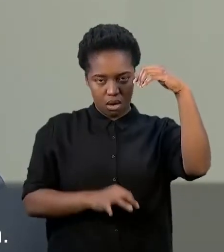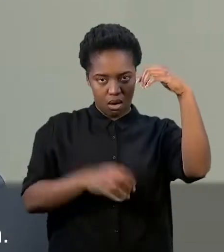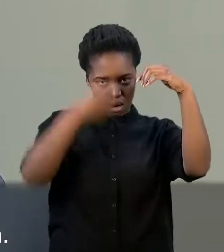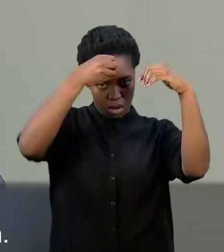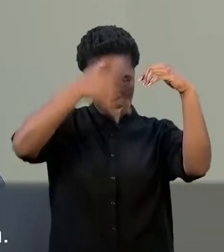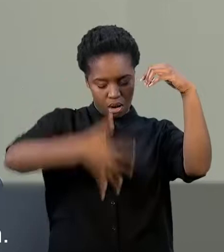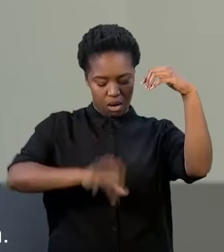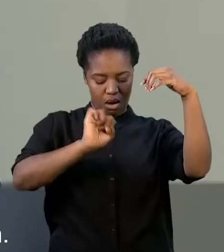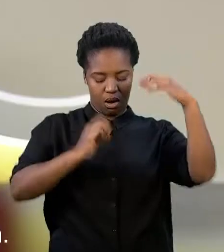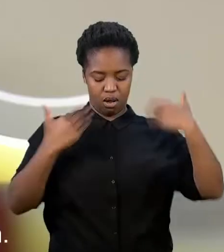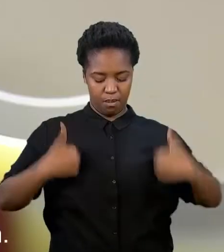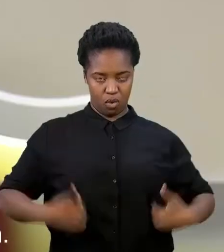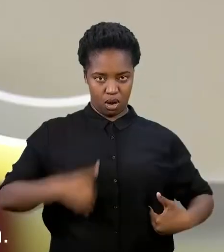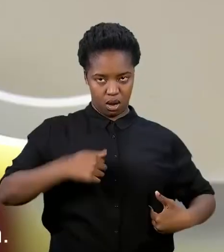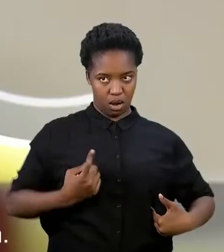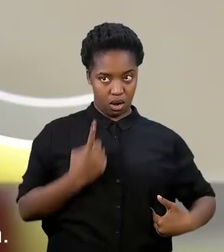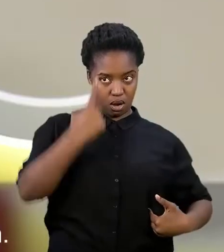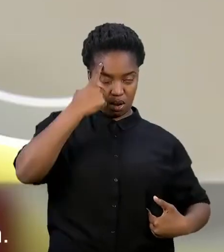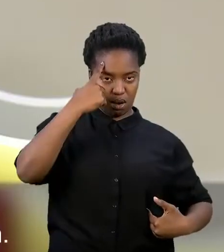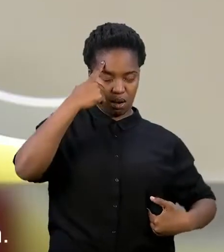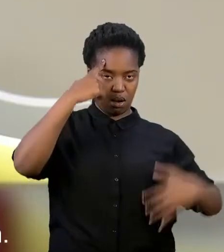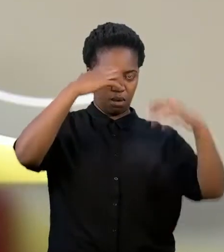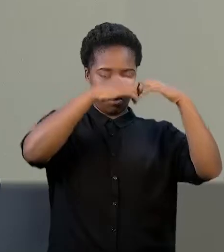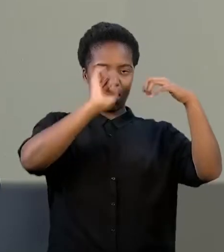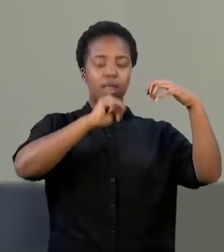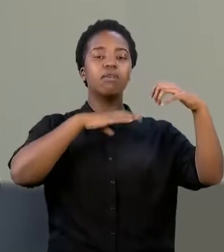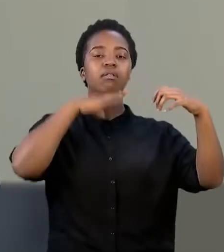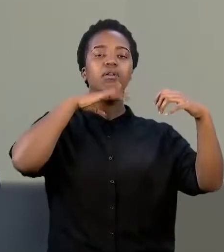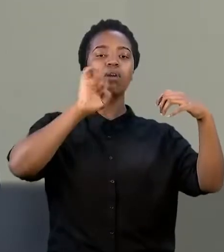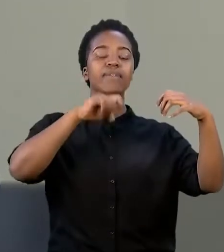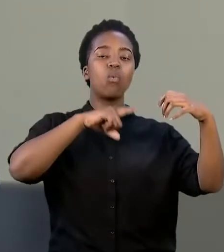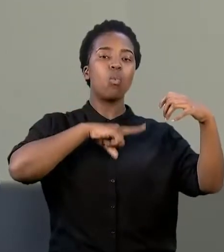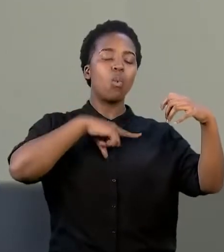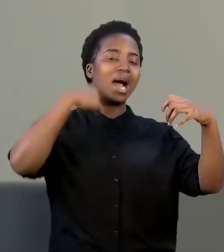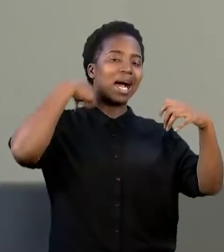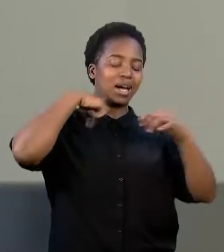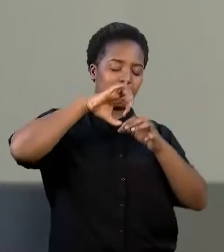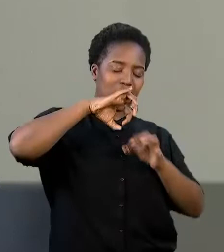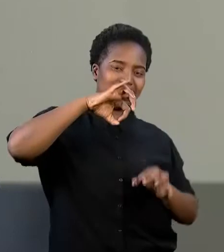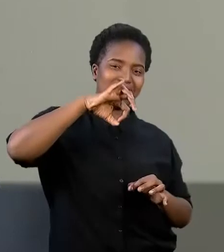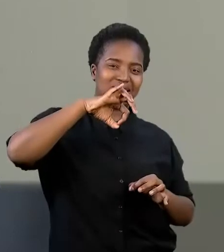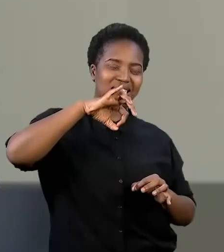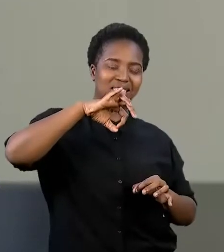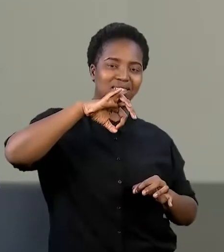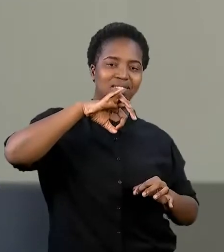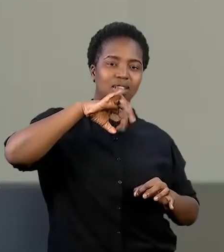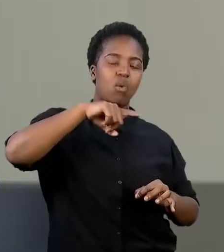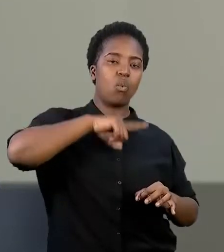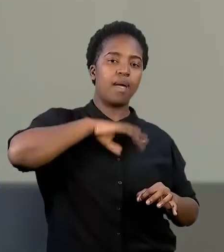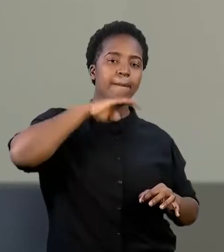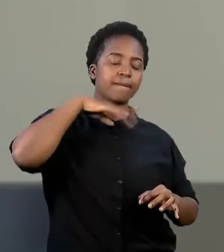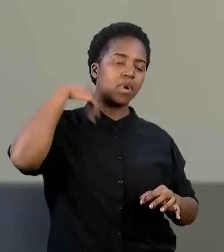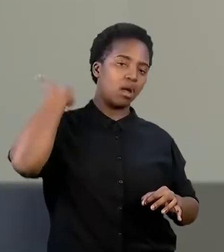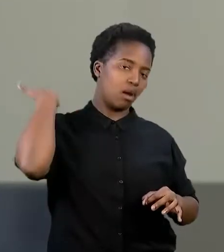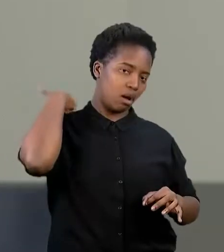rest of the body, and from the body to the brain. The higher up the level, because a spinal cord injury by nature